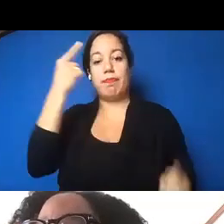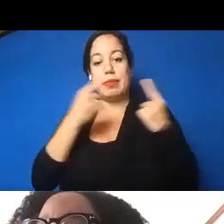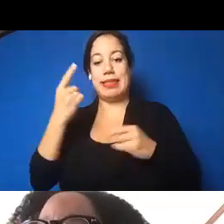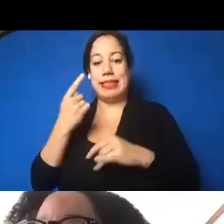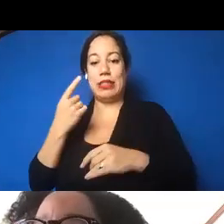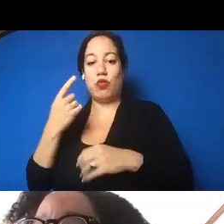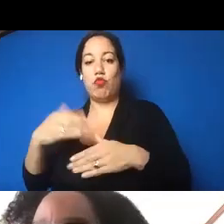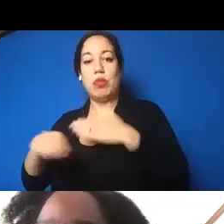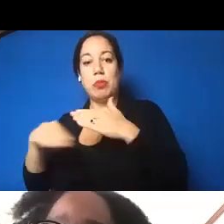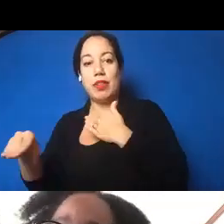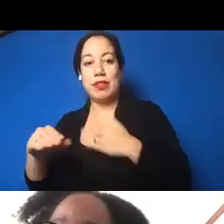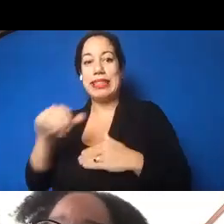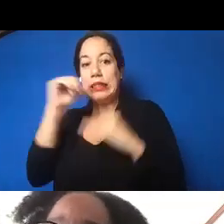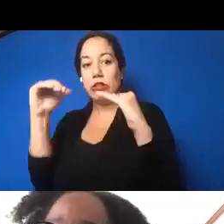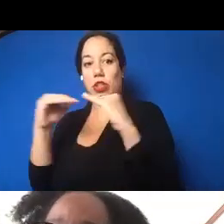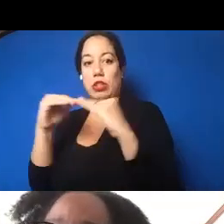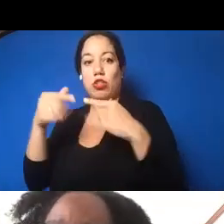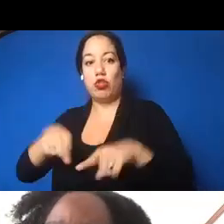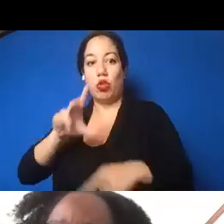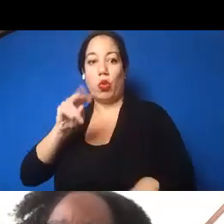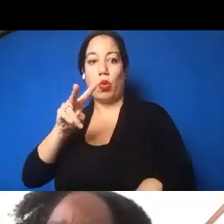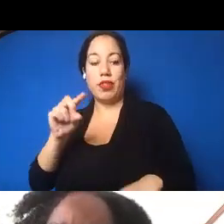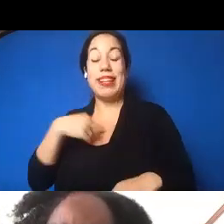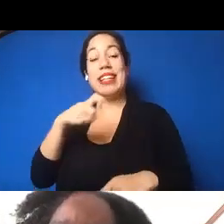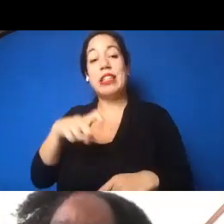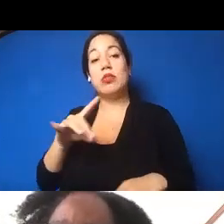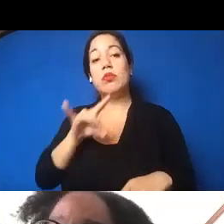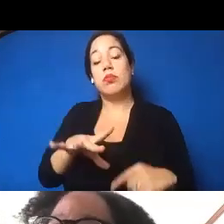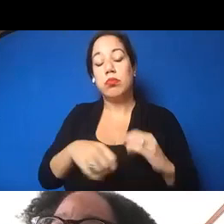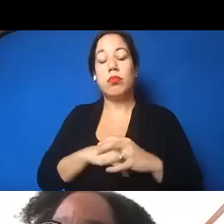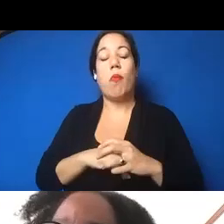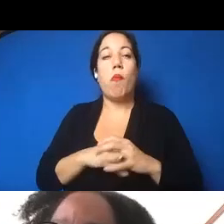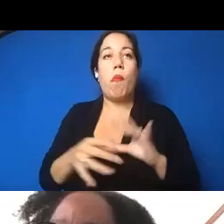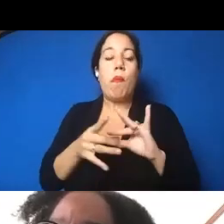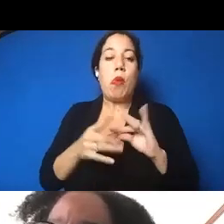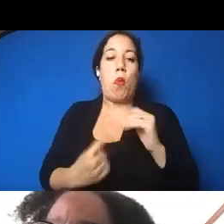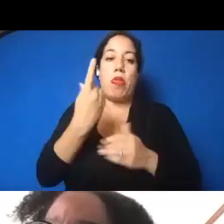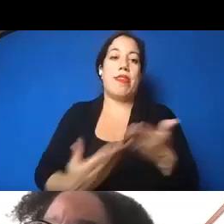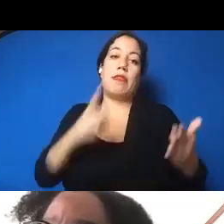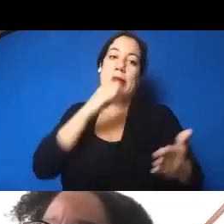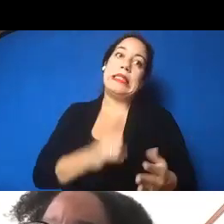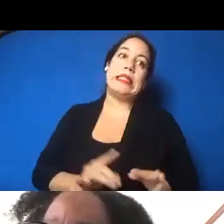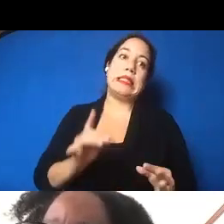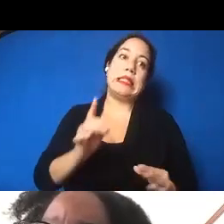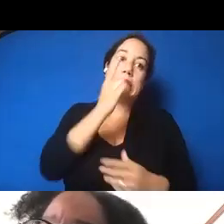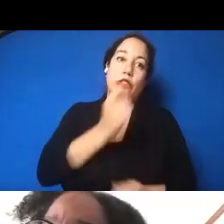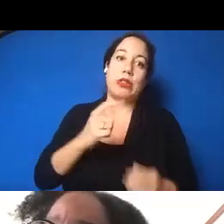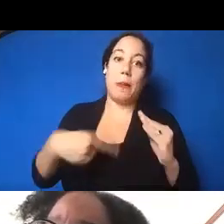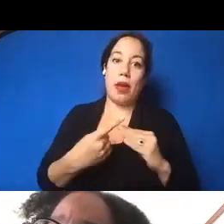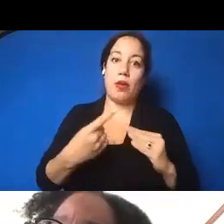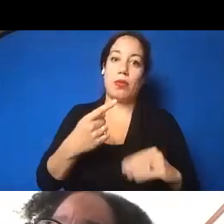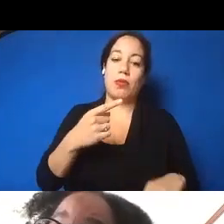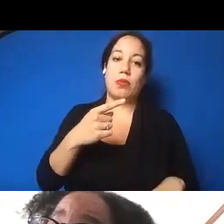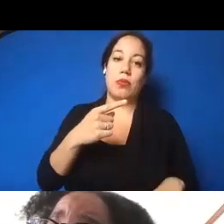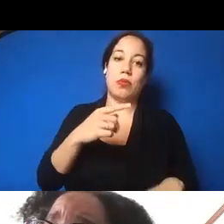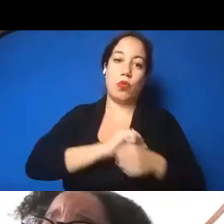in the time of COVID. So I have to say that, you know, one of the things that's most interesting about the novel coronavirus